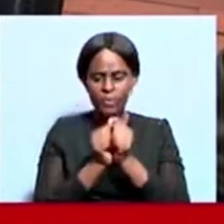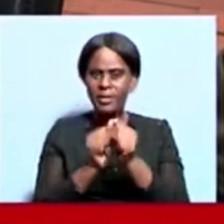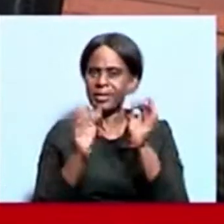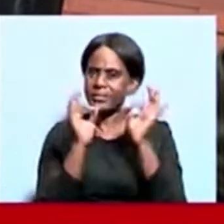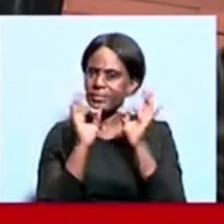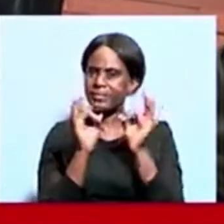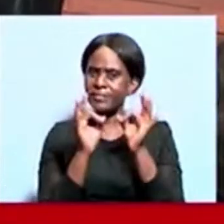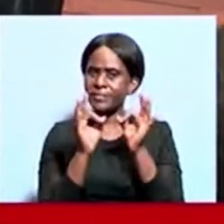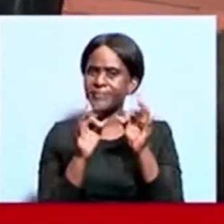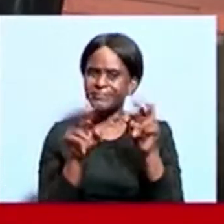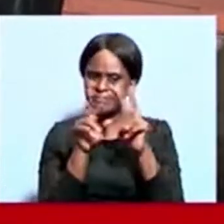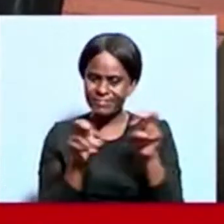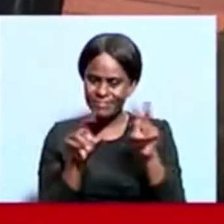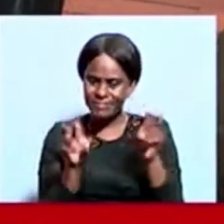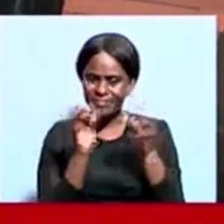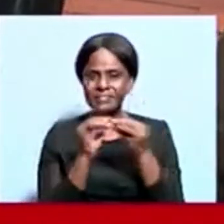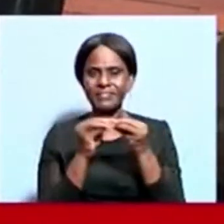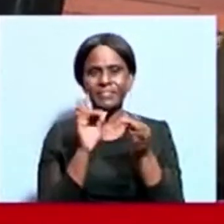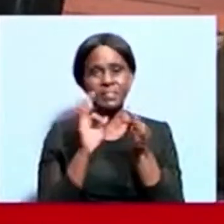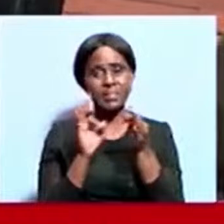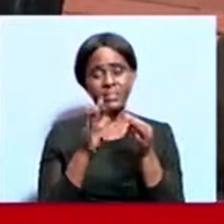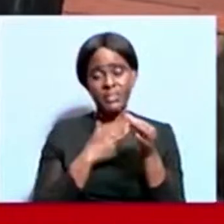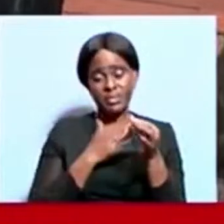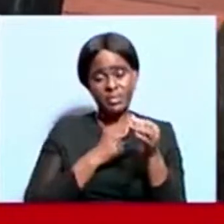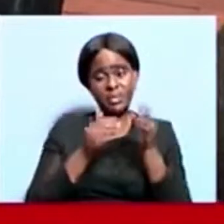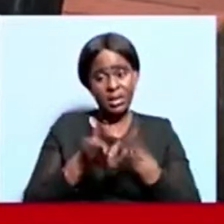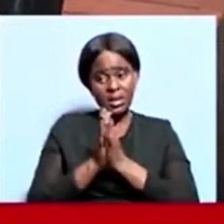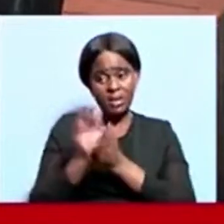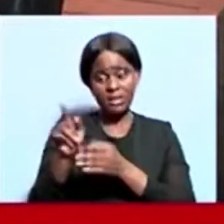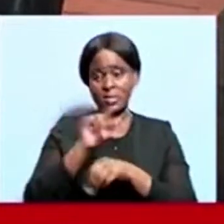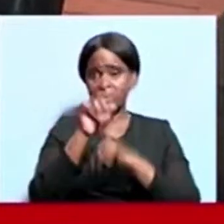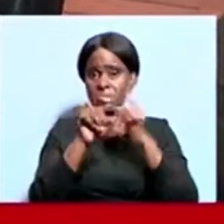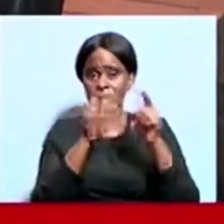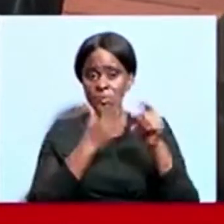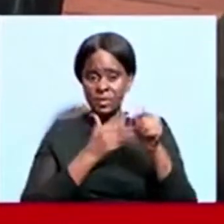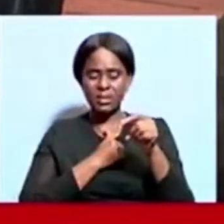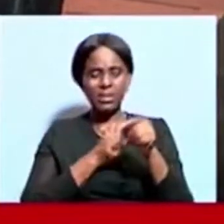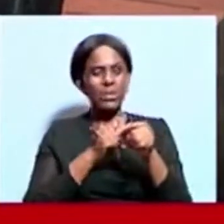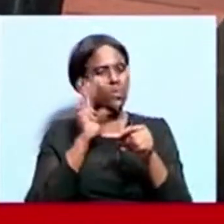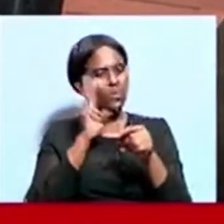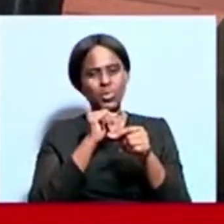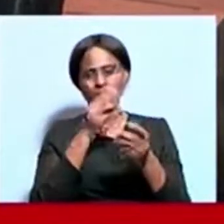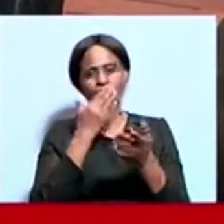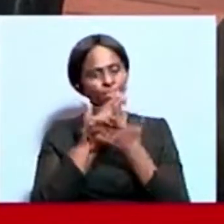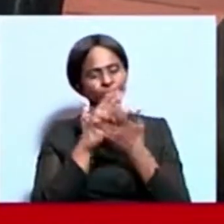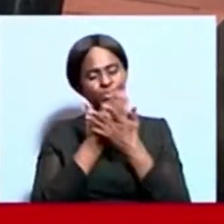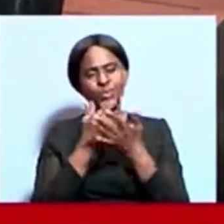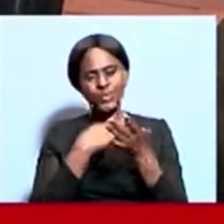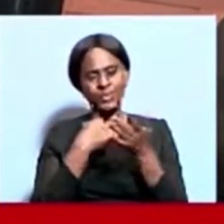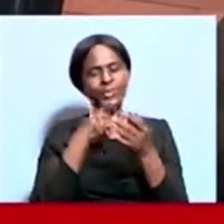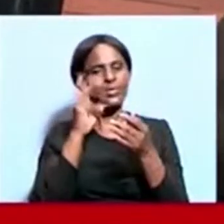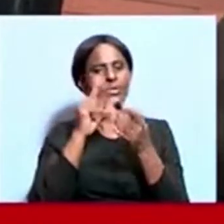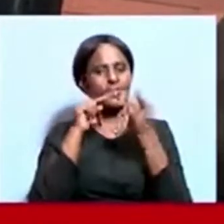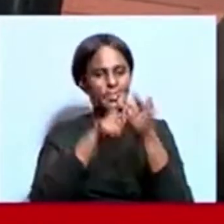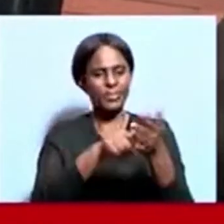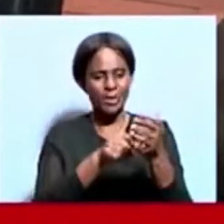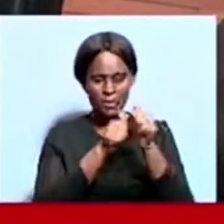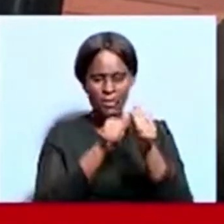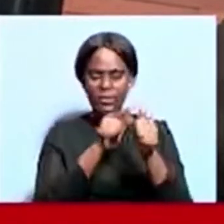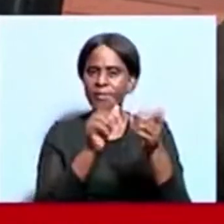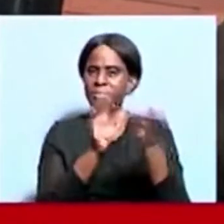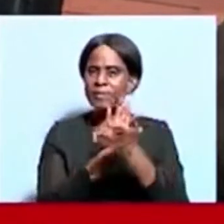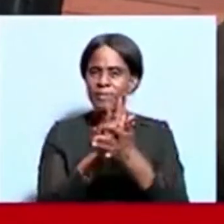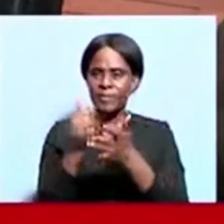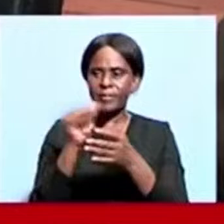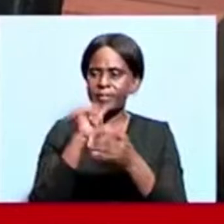effectiveness, interrogate them? Because if I ask them a question, I'll be unfair to them. Me, I will cite, according to this document, they